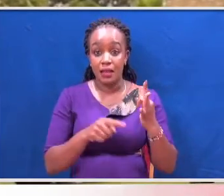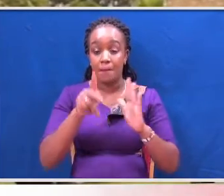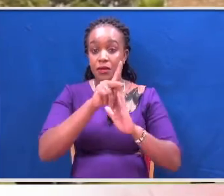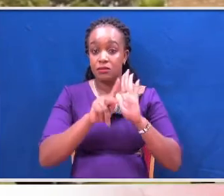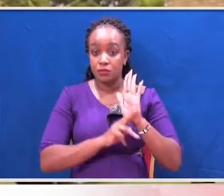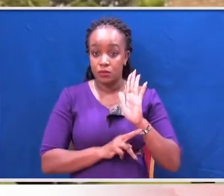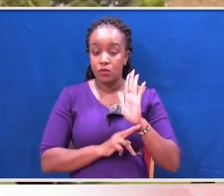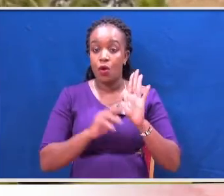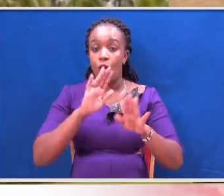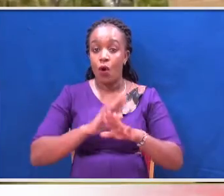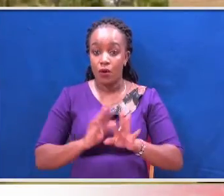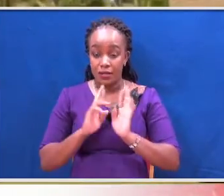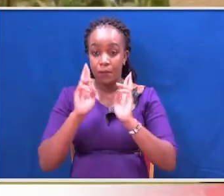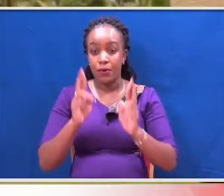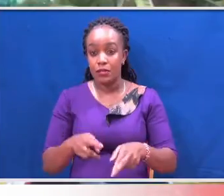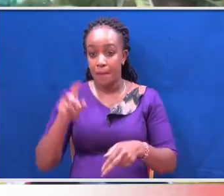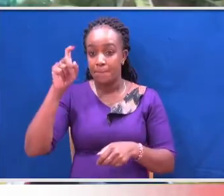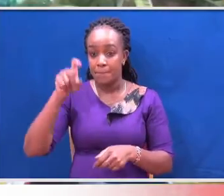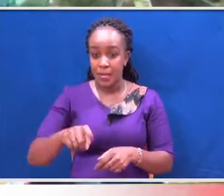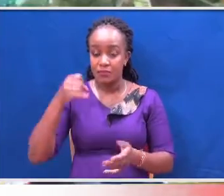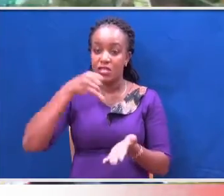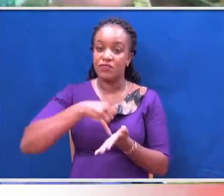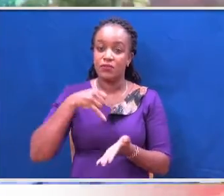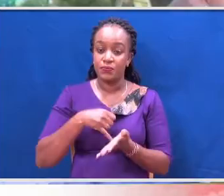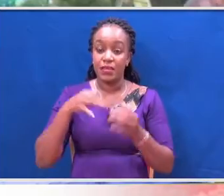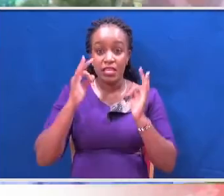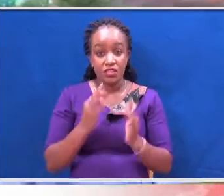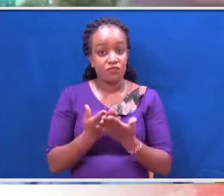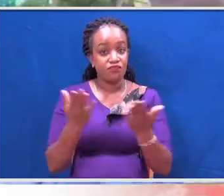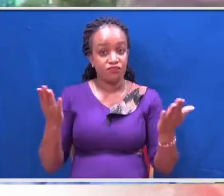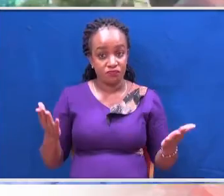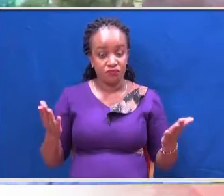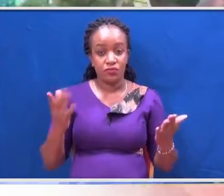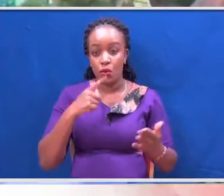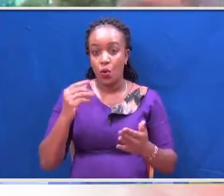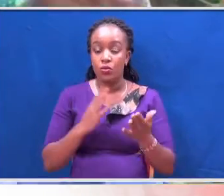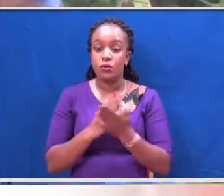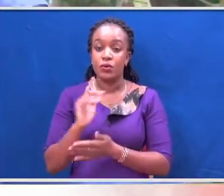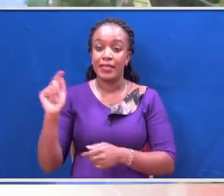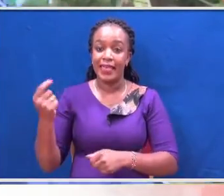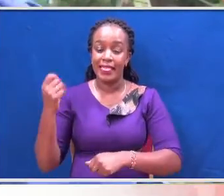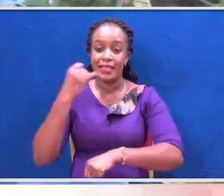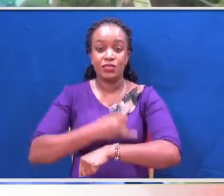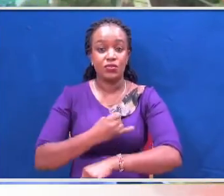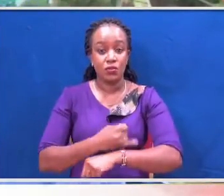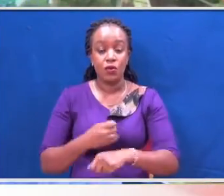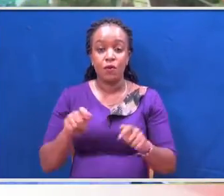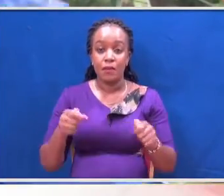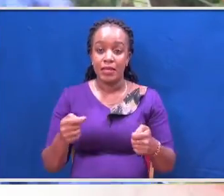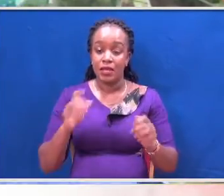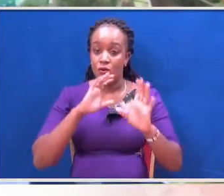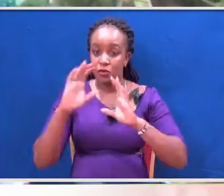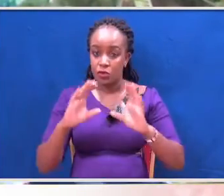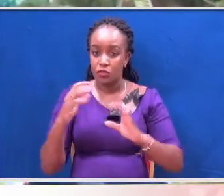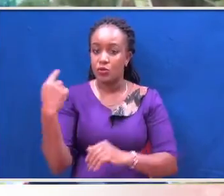ya utangazaji, ni lazima kila wakati hiyo hapo. Kama wewe ujapitia Kenya Insta Mass Communication, sababu siku zile ndiyo, hiyo pekee ndiyo